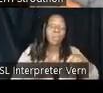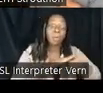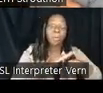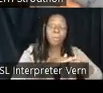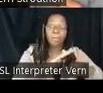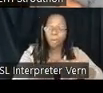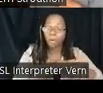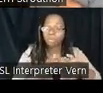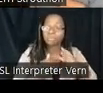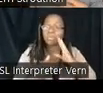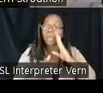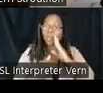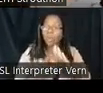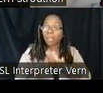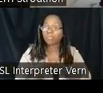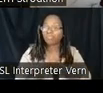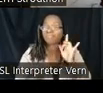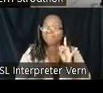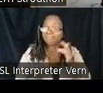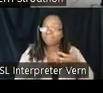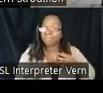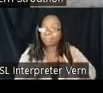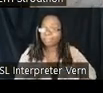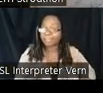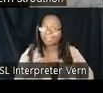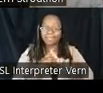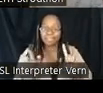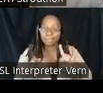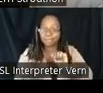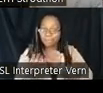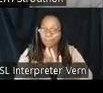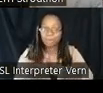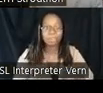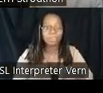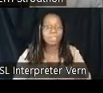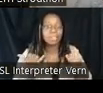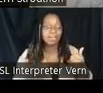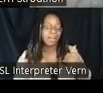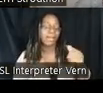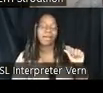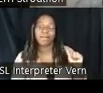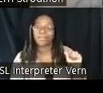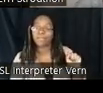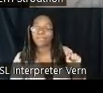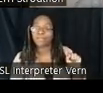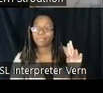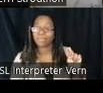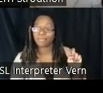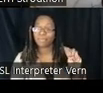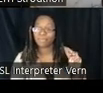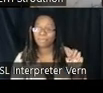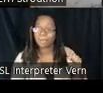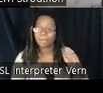work on themselves, and showing up in a different kind of way with attunement to their children,